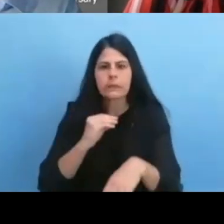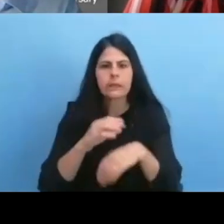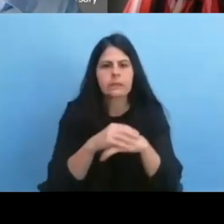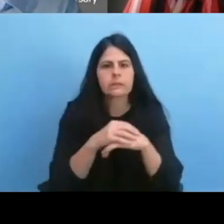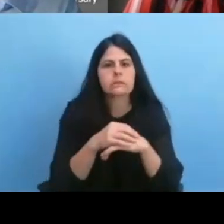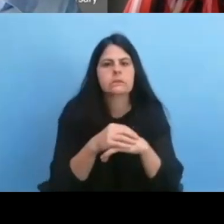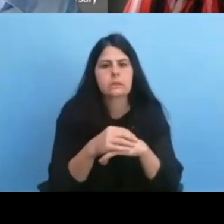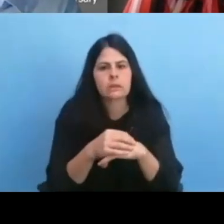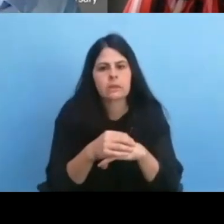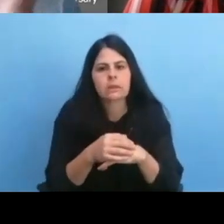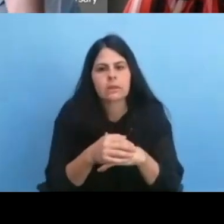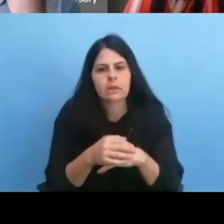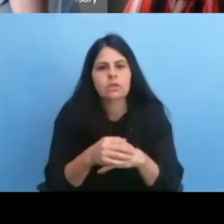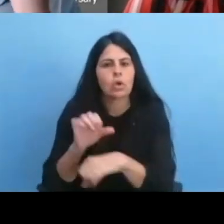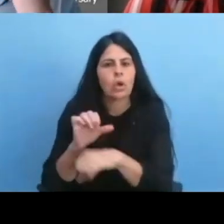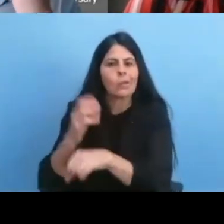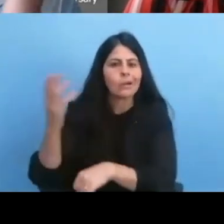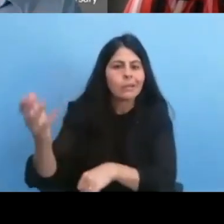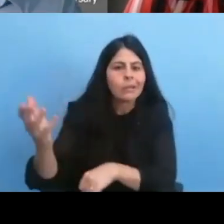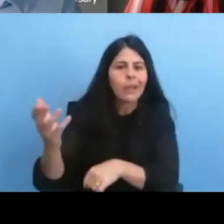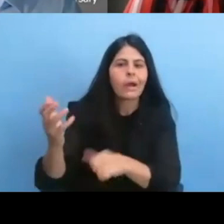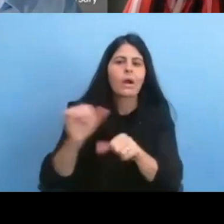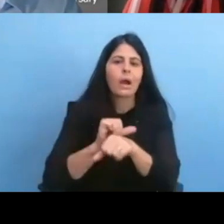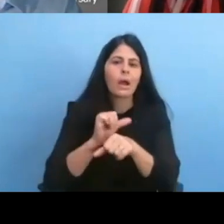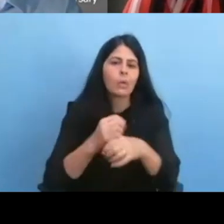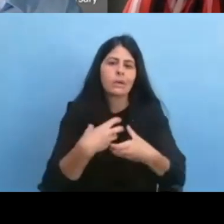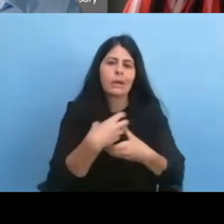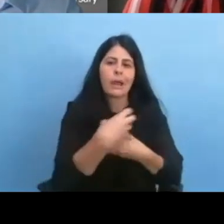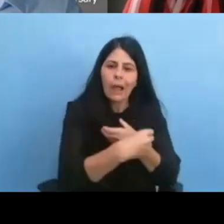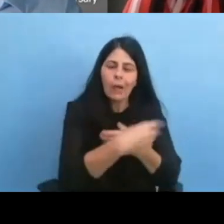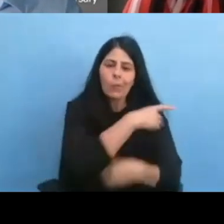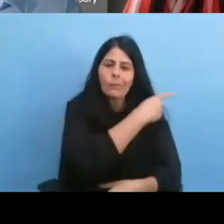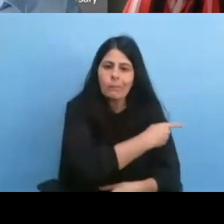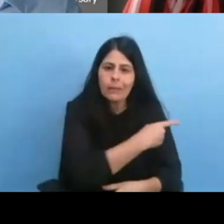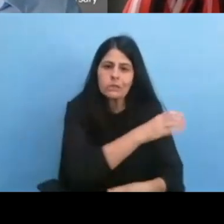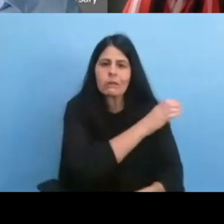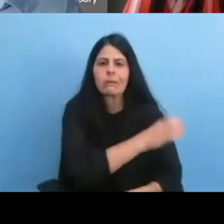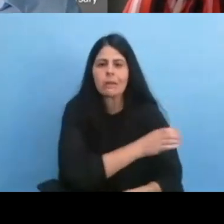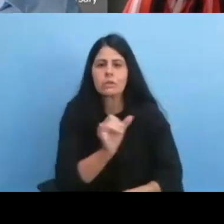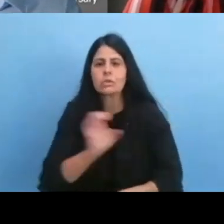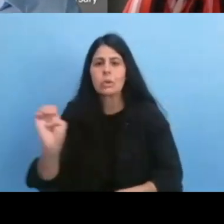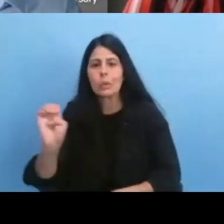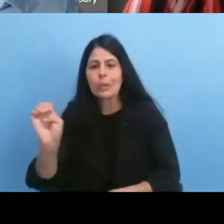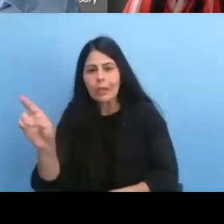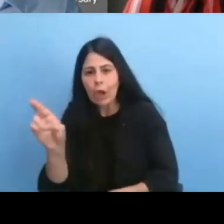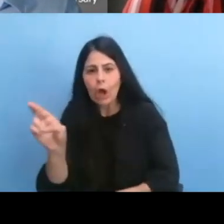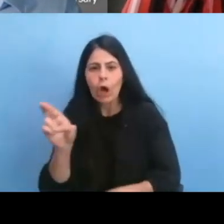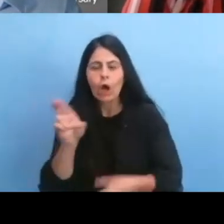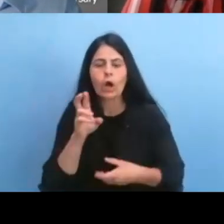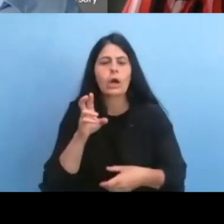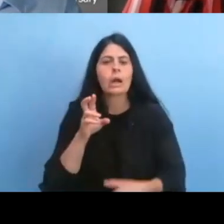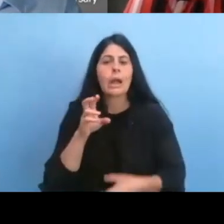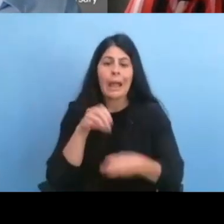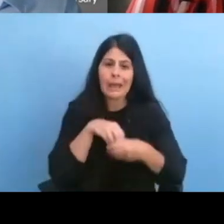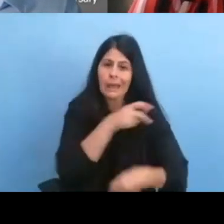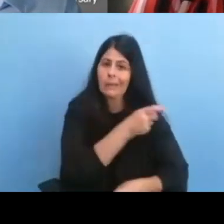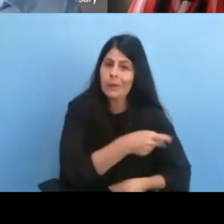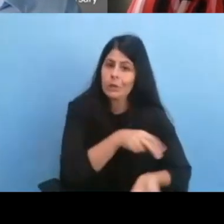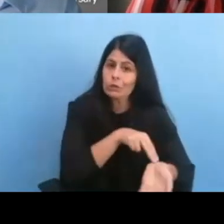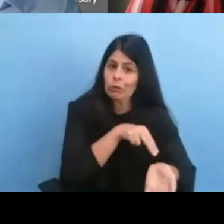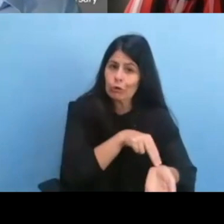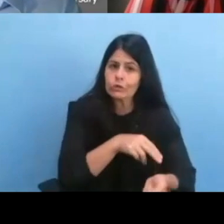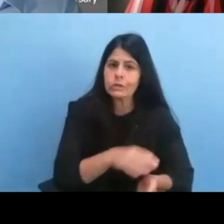worked outpatient clinics. I've also worked ER and inpatient nursing